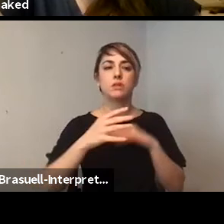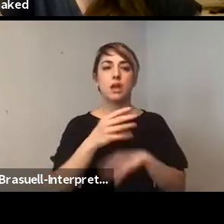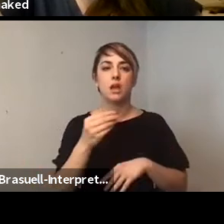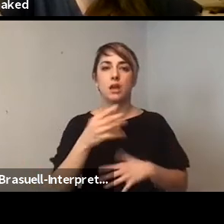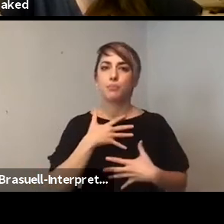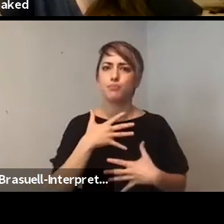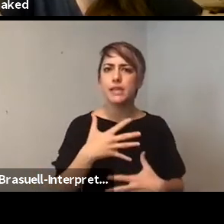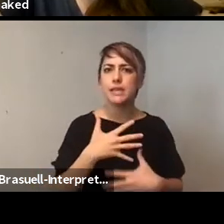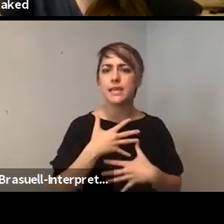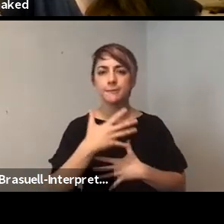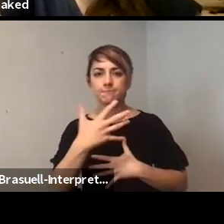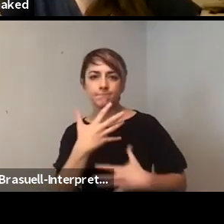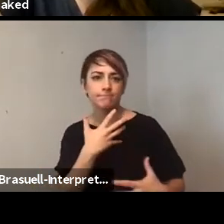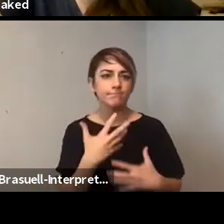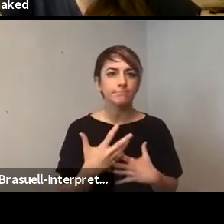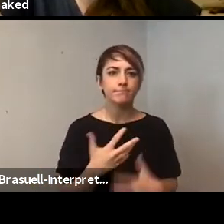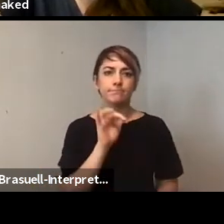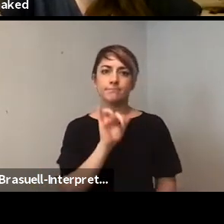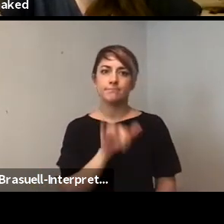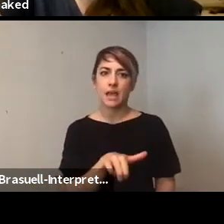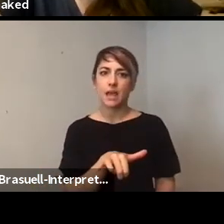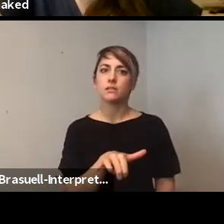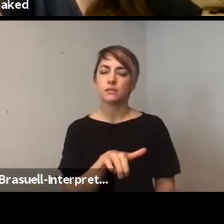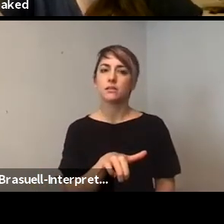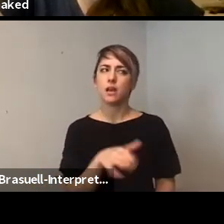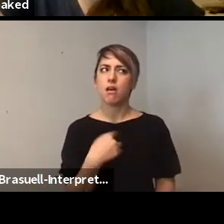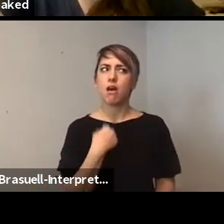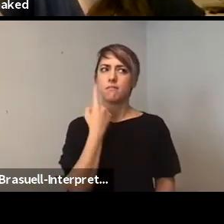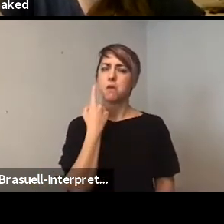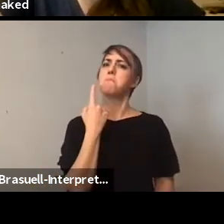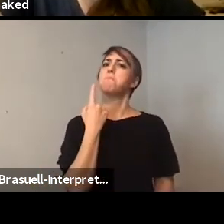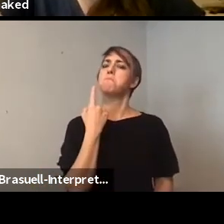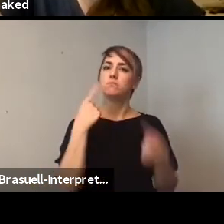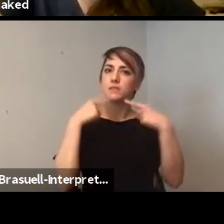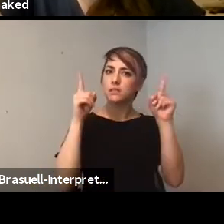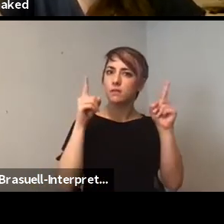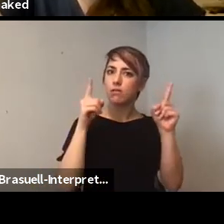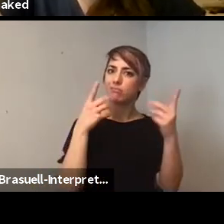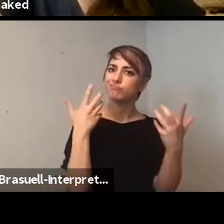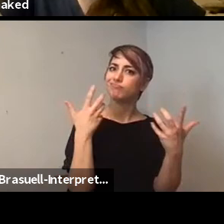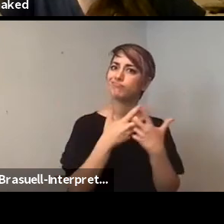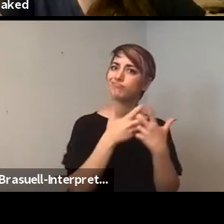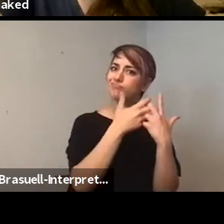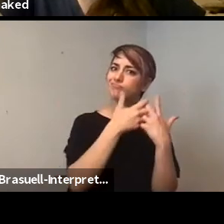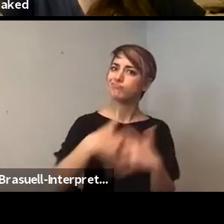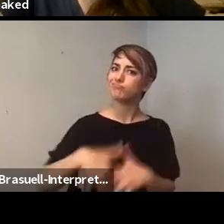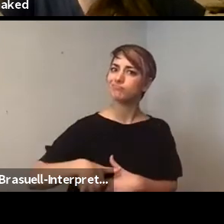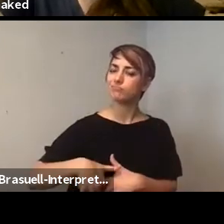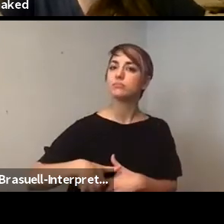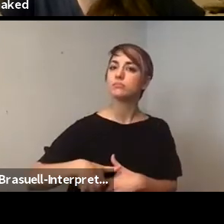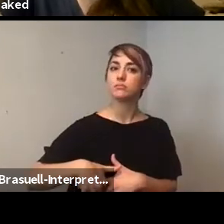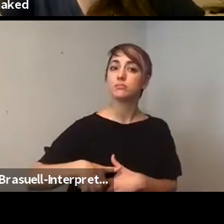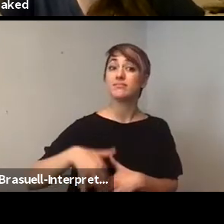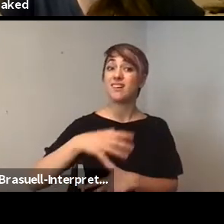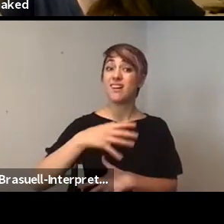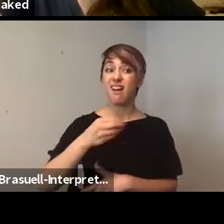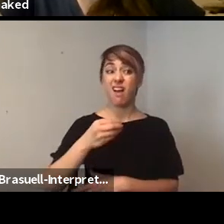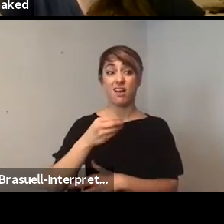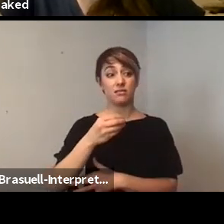style was also very effective and something that we can also cooperate. And